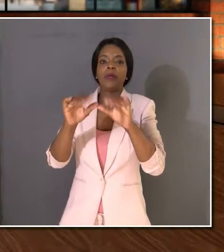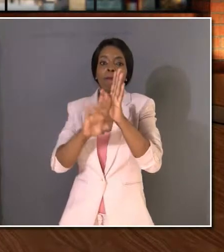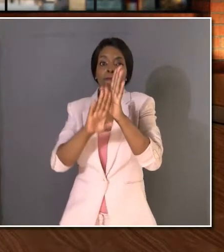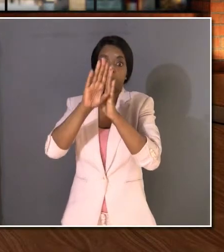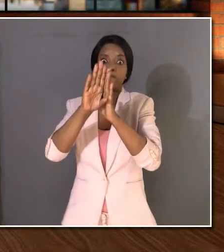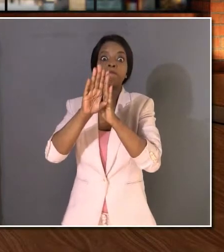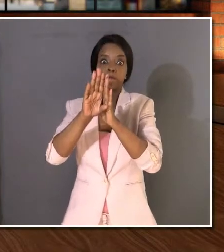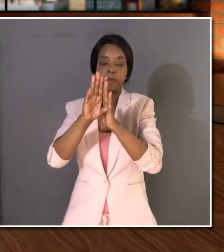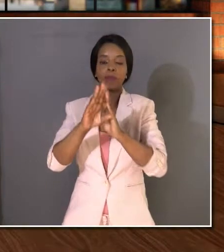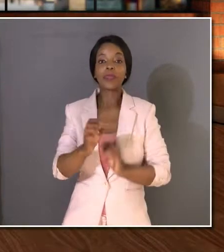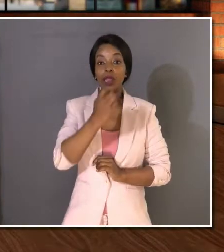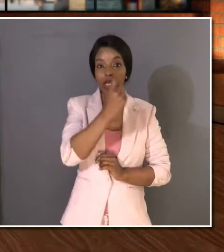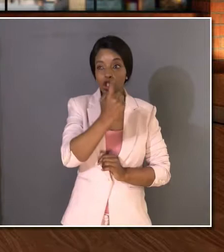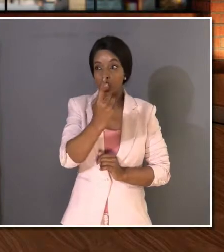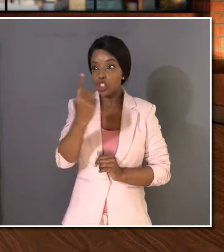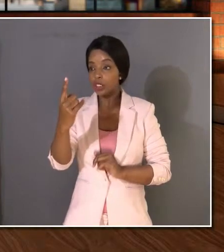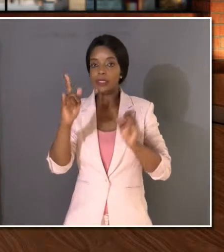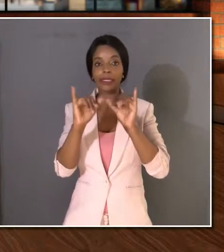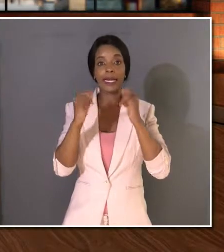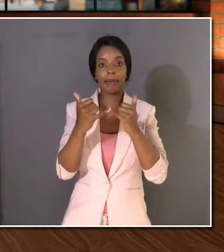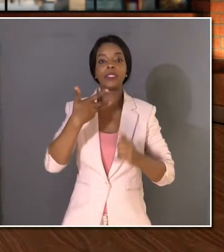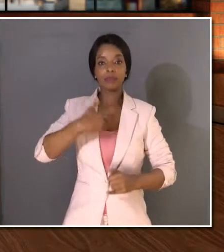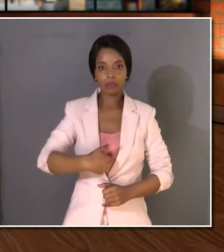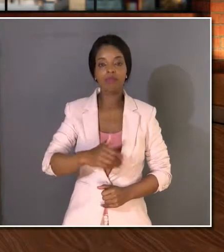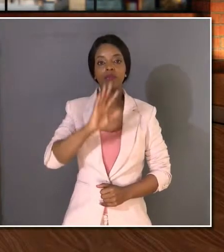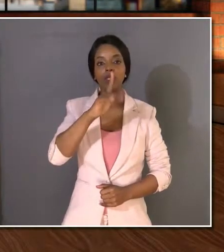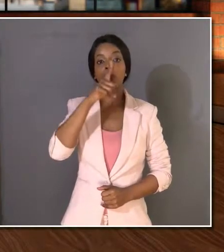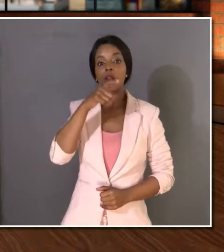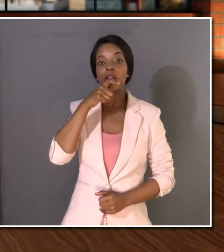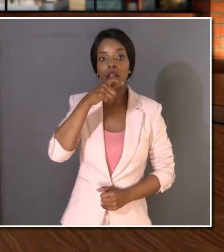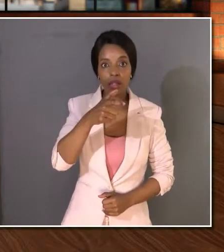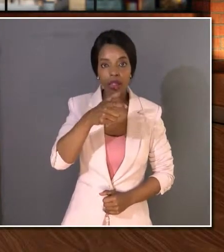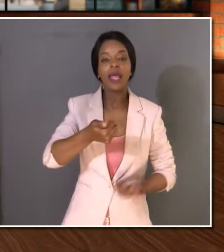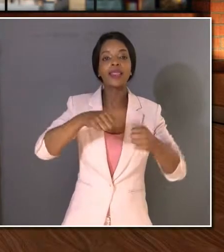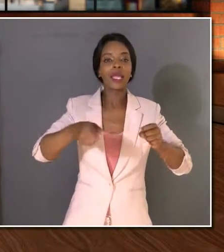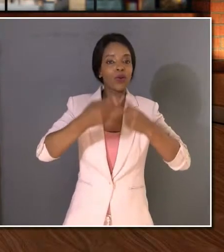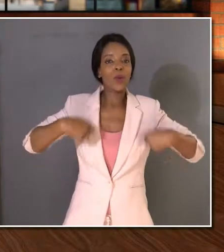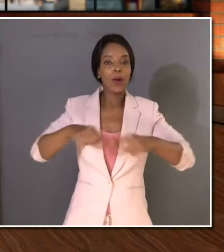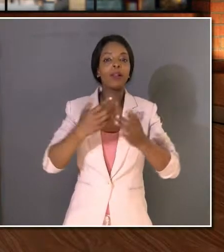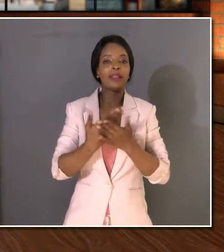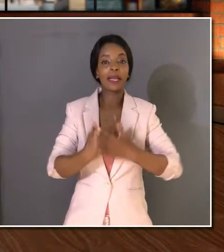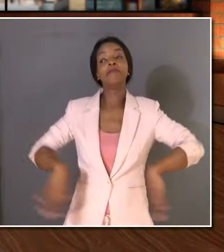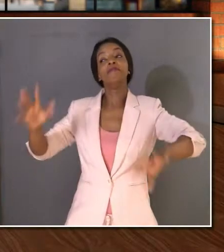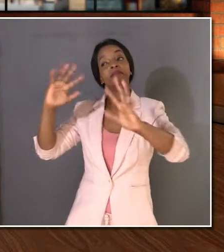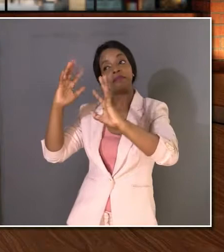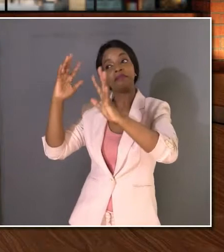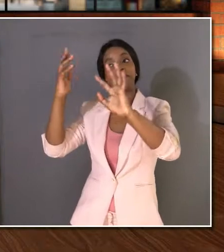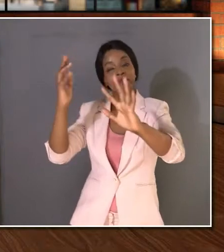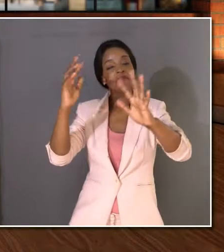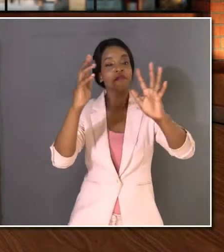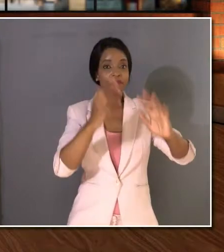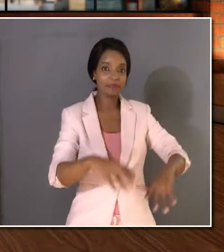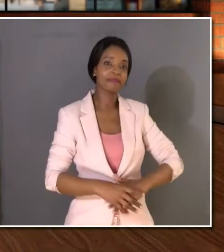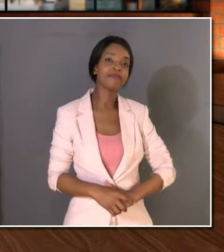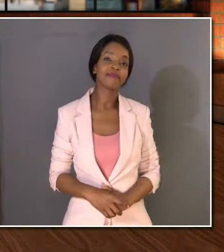out individually so that we can all have a moment to celebrate with them and we'll acknowledge them.